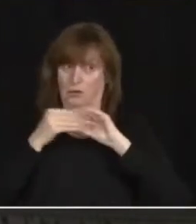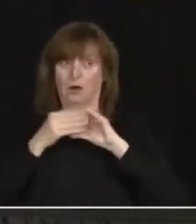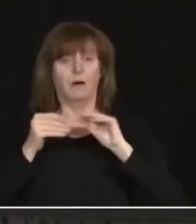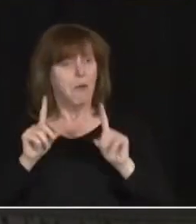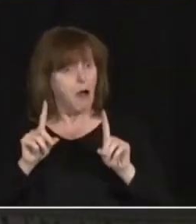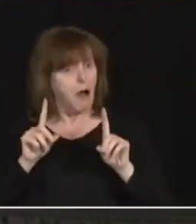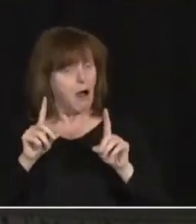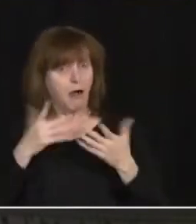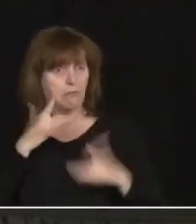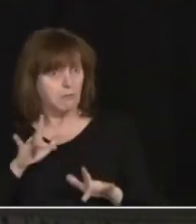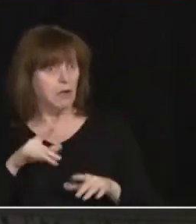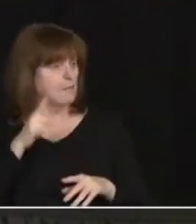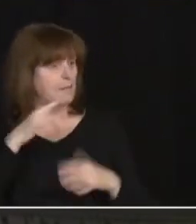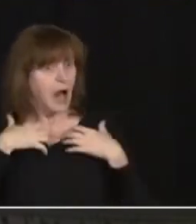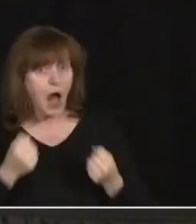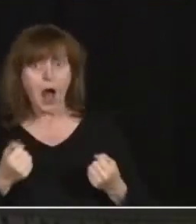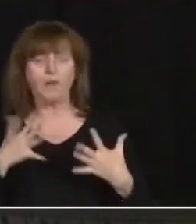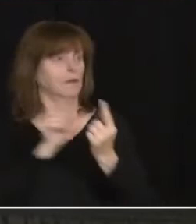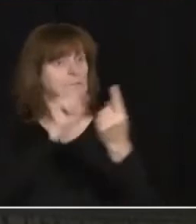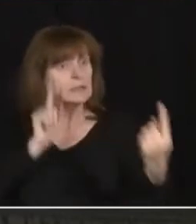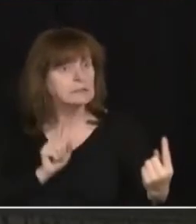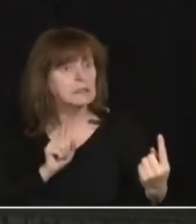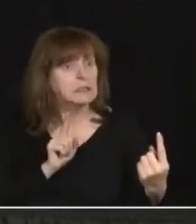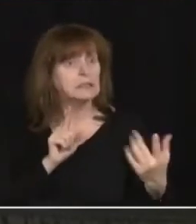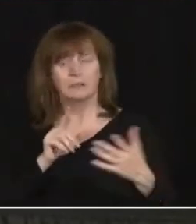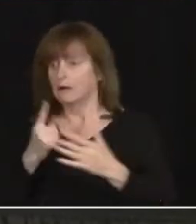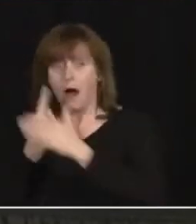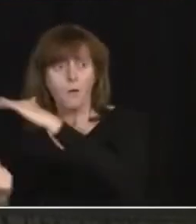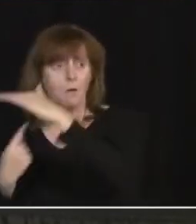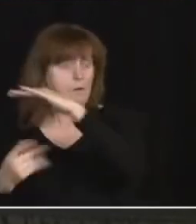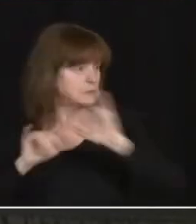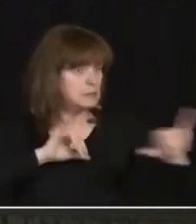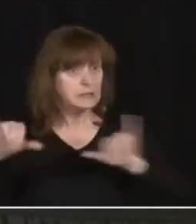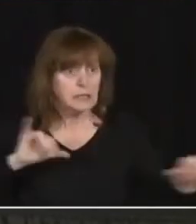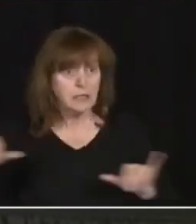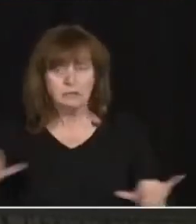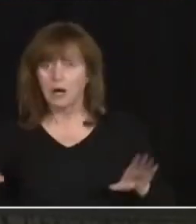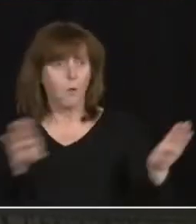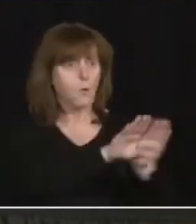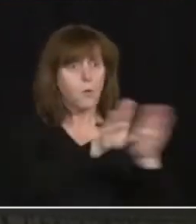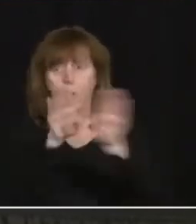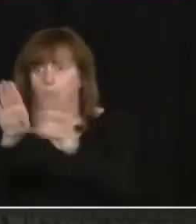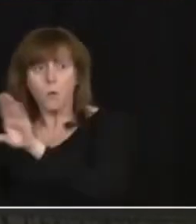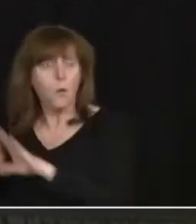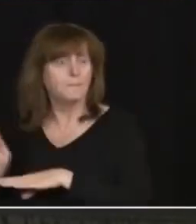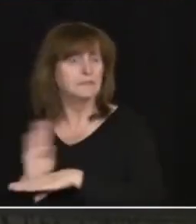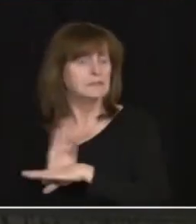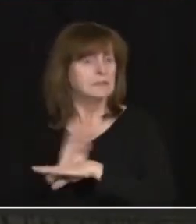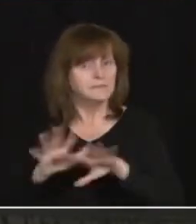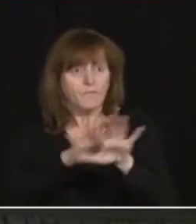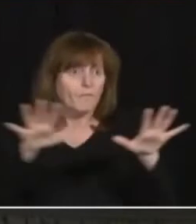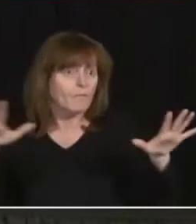and small, both physical distancing, a very significant sacrifice that people make, the stay-at-home or shelter-at-home